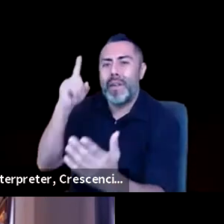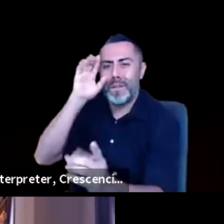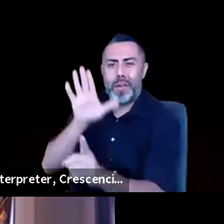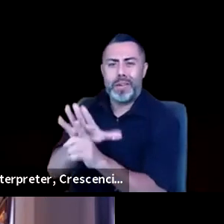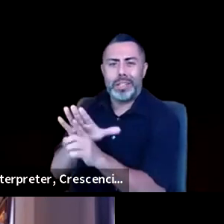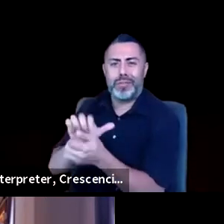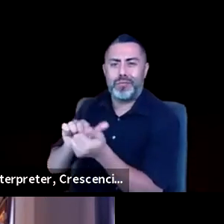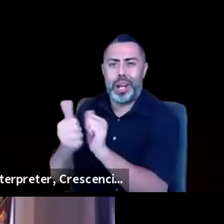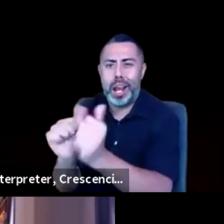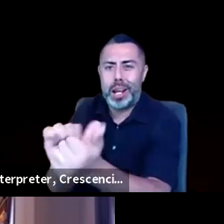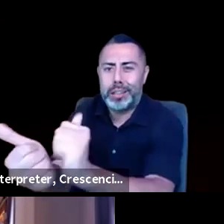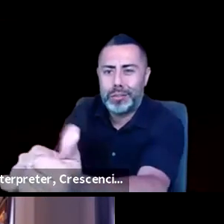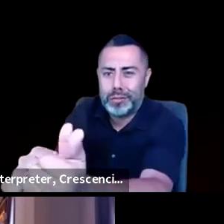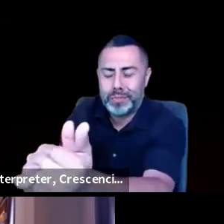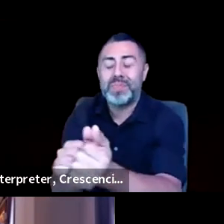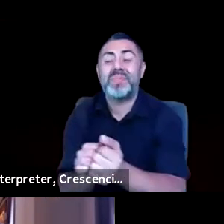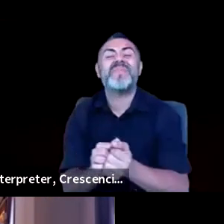of